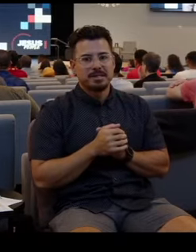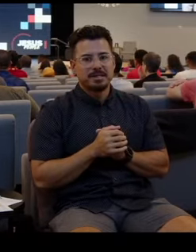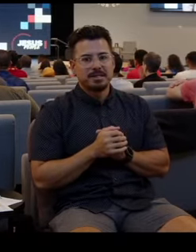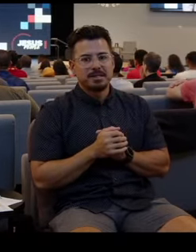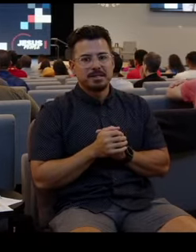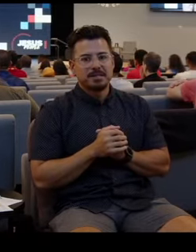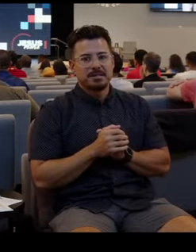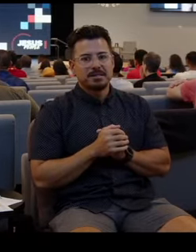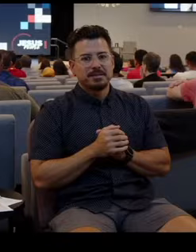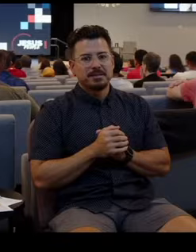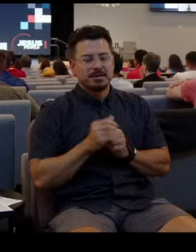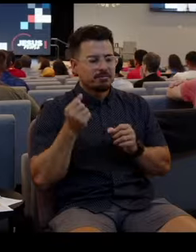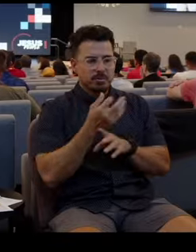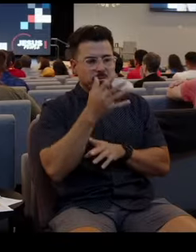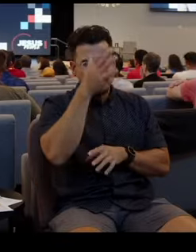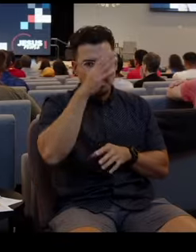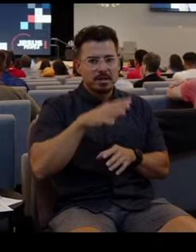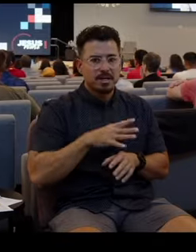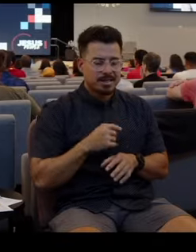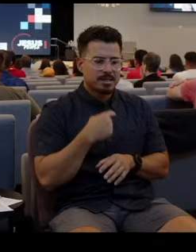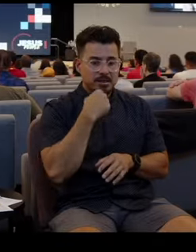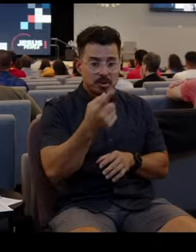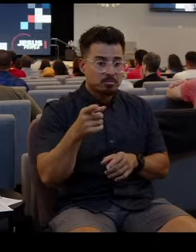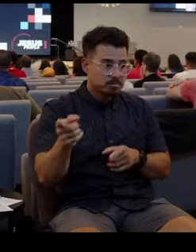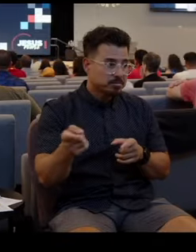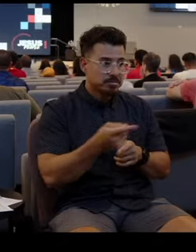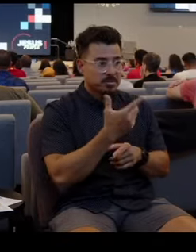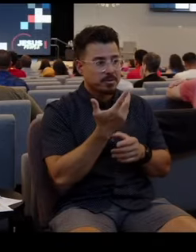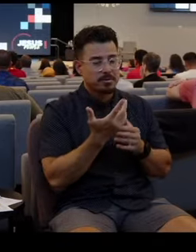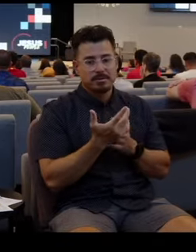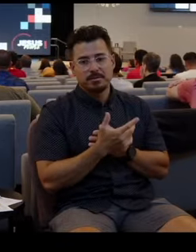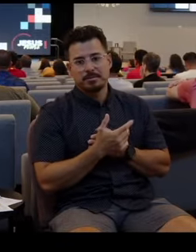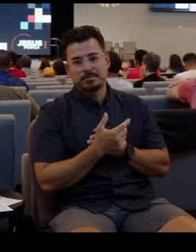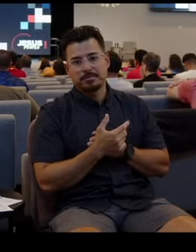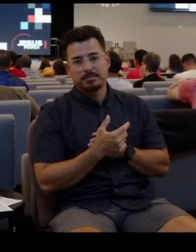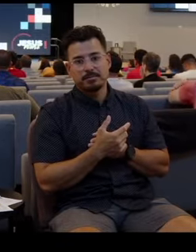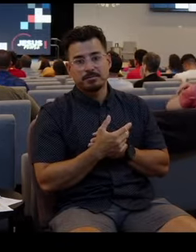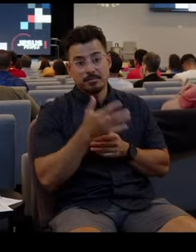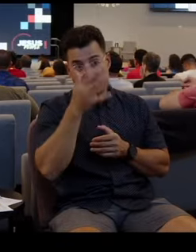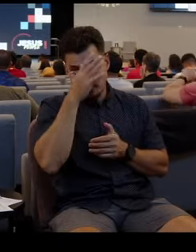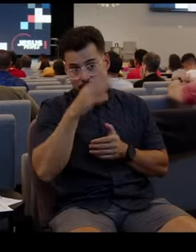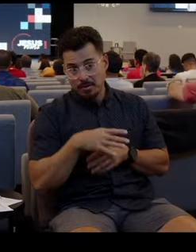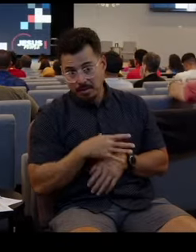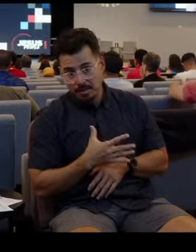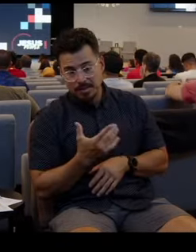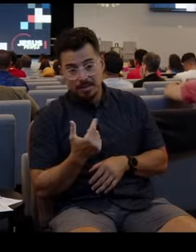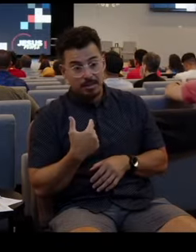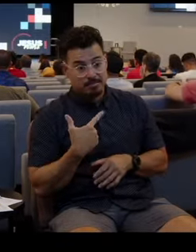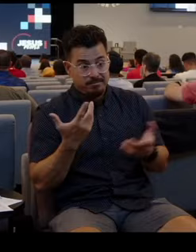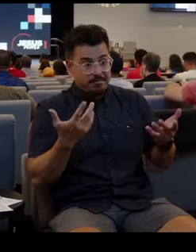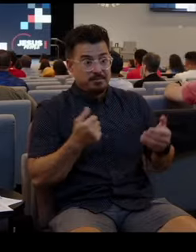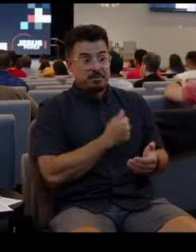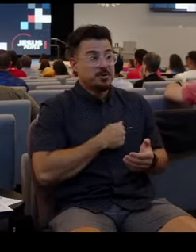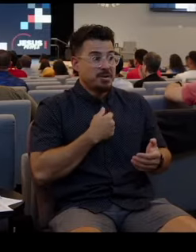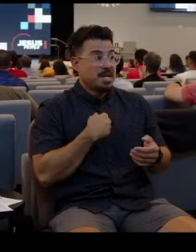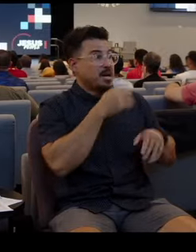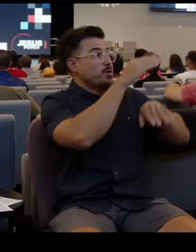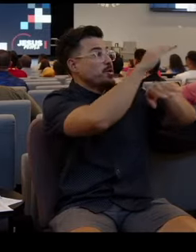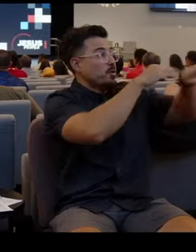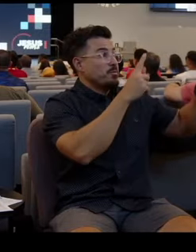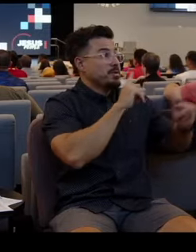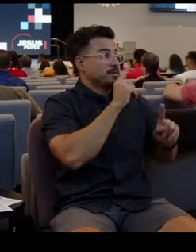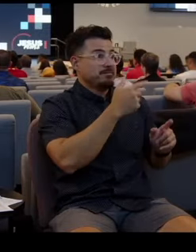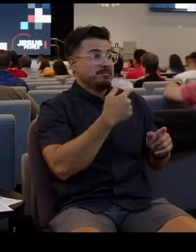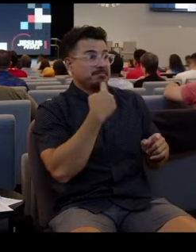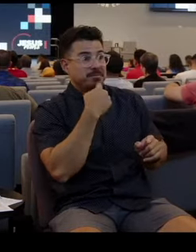were a couple other guys. And I remember telling them, guys, we're on our own. I said those words to